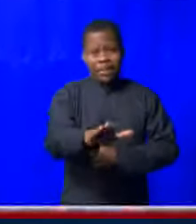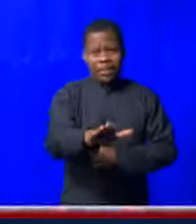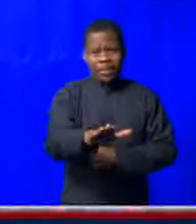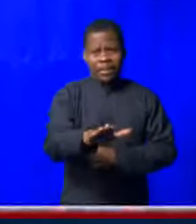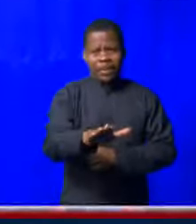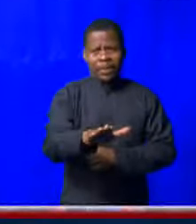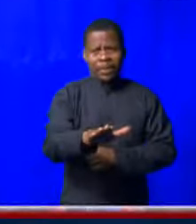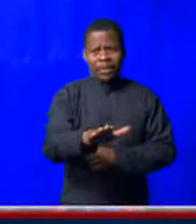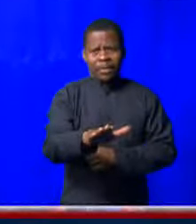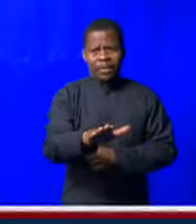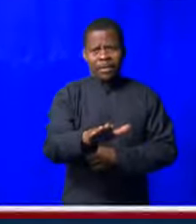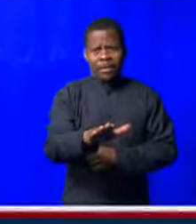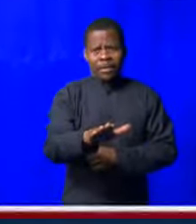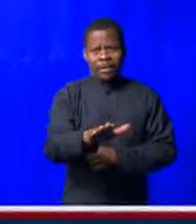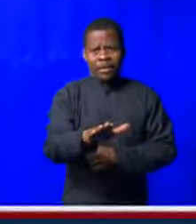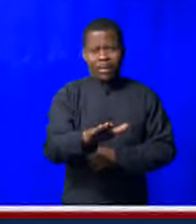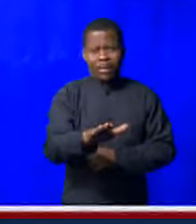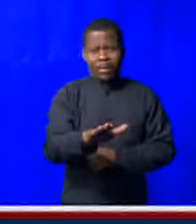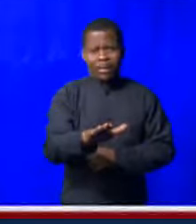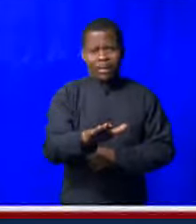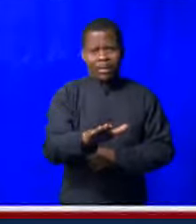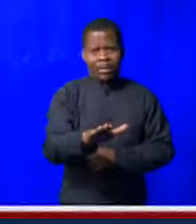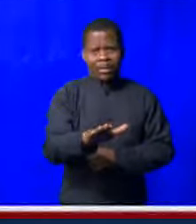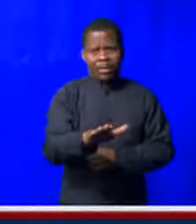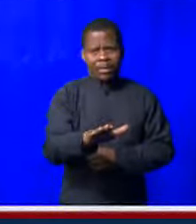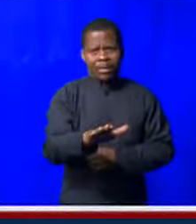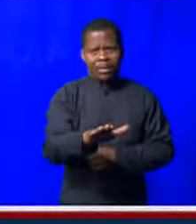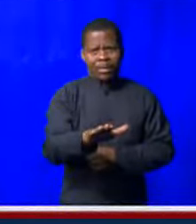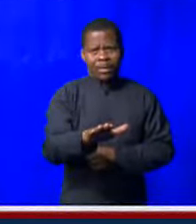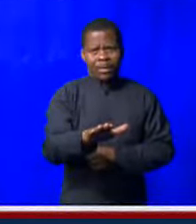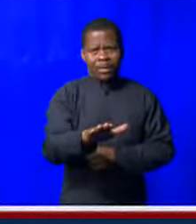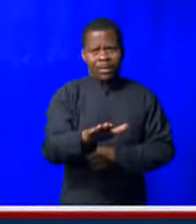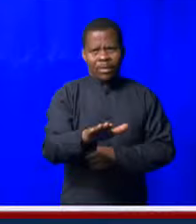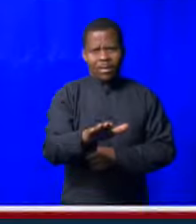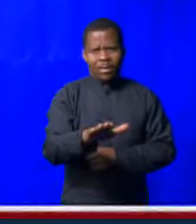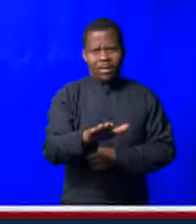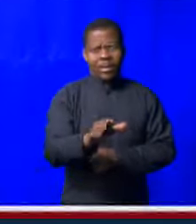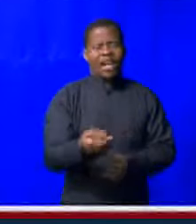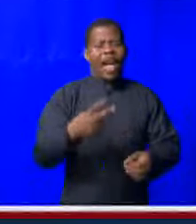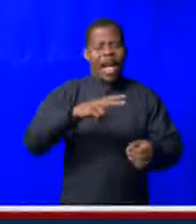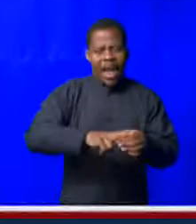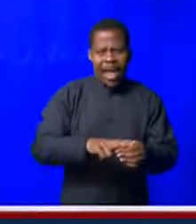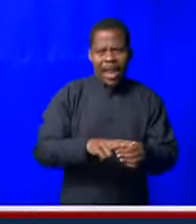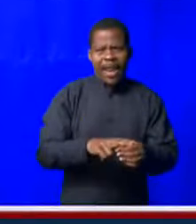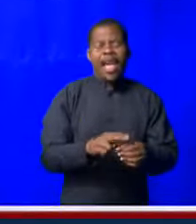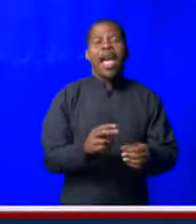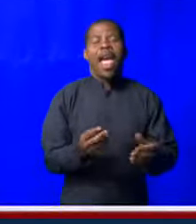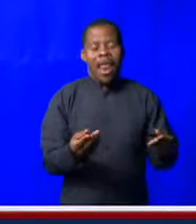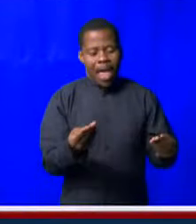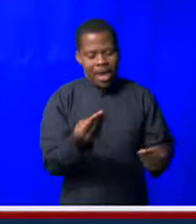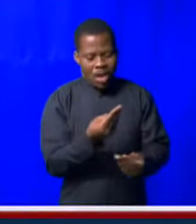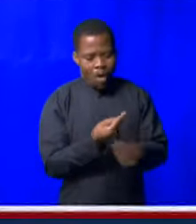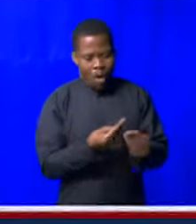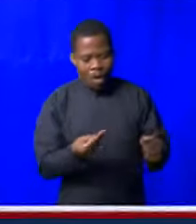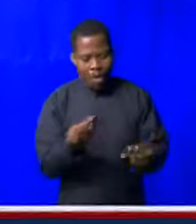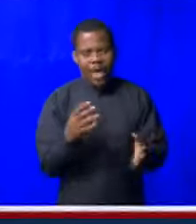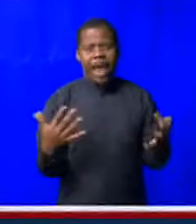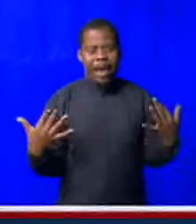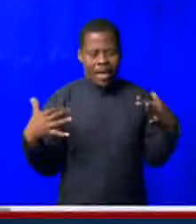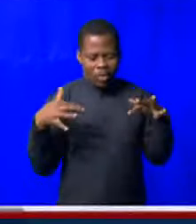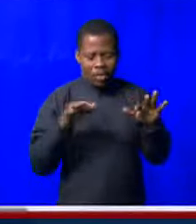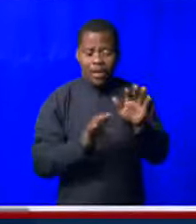quest to build a growing and inclusive economy that